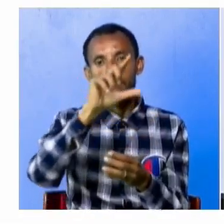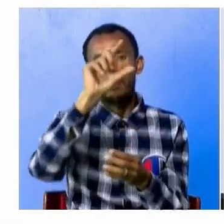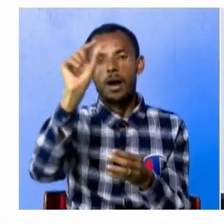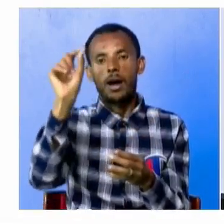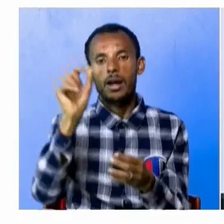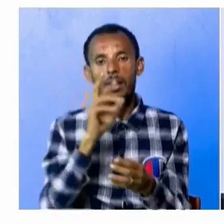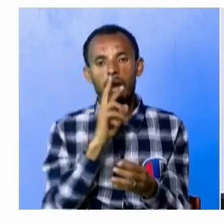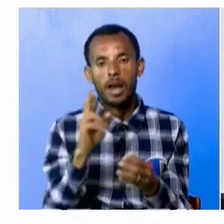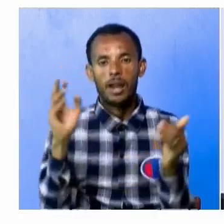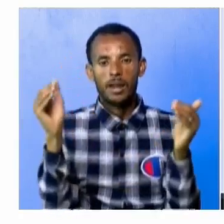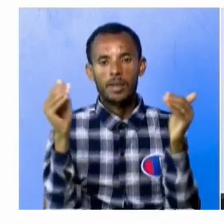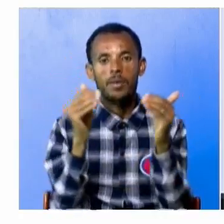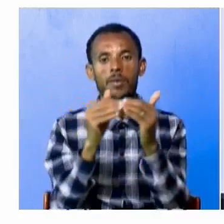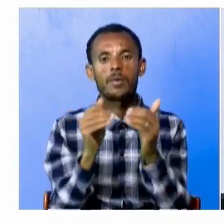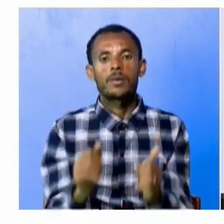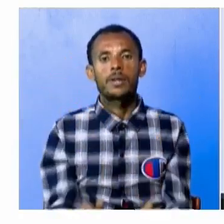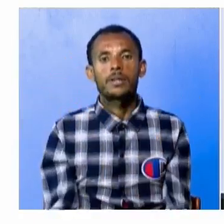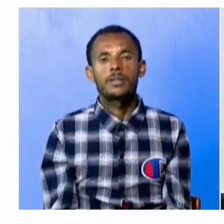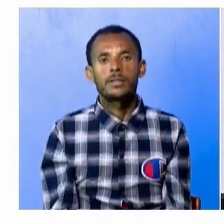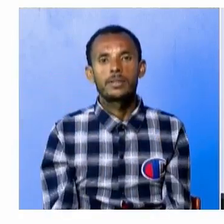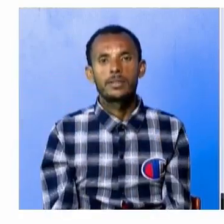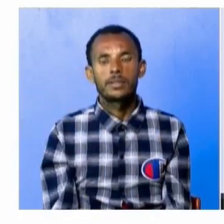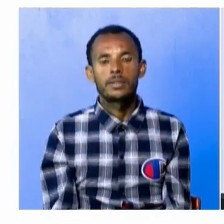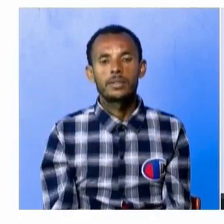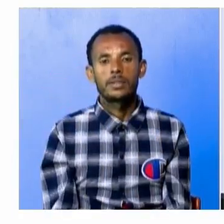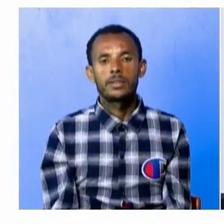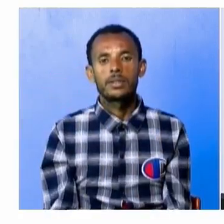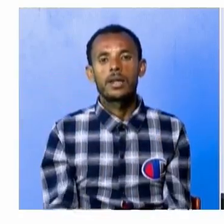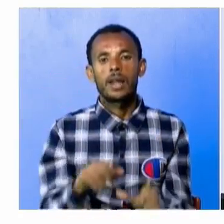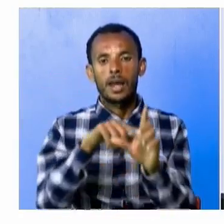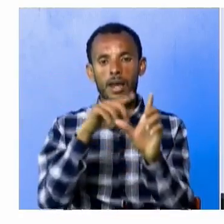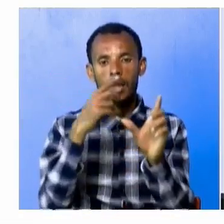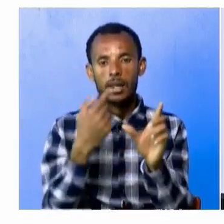are congruent, okay? An angle